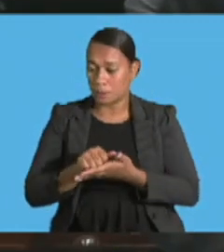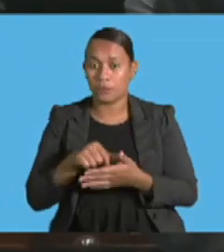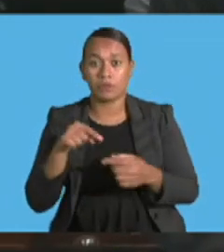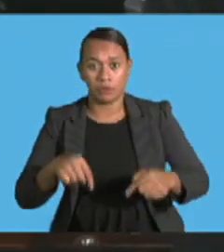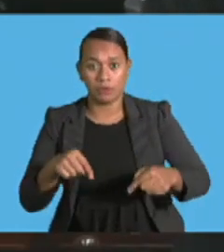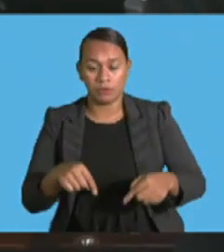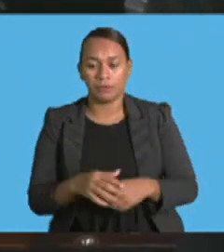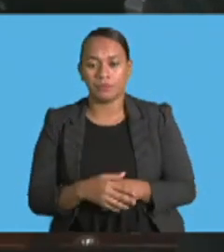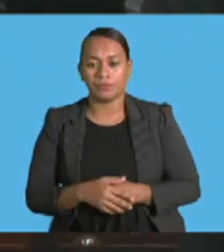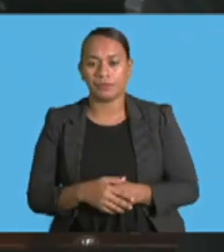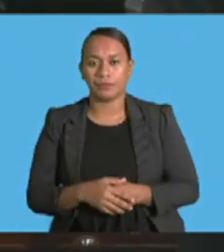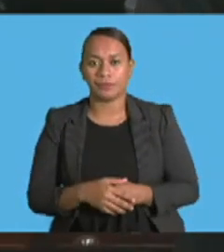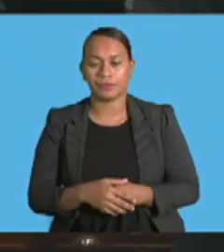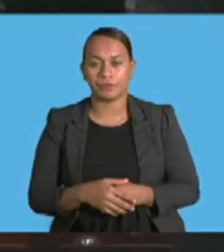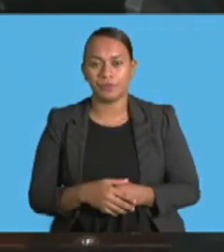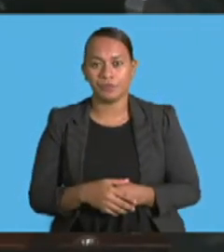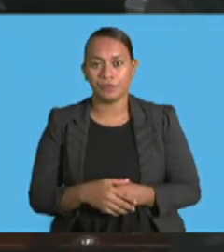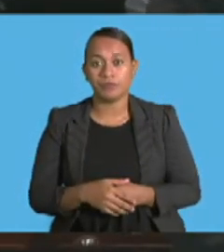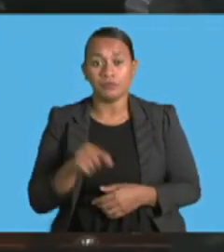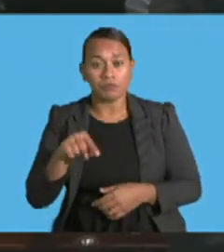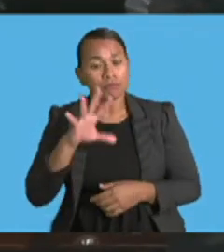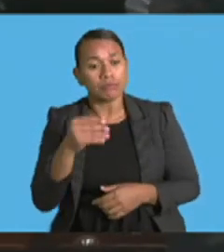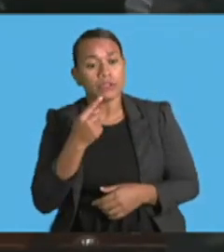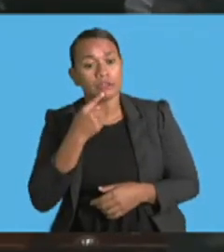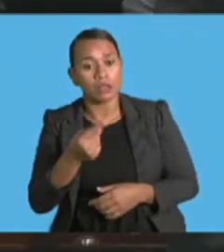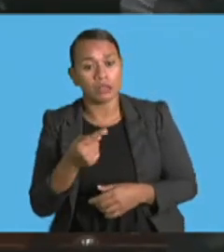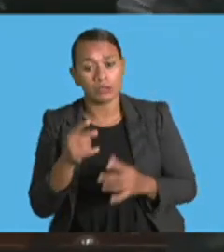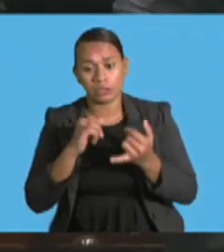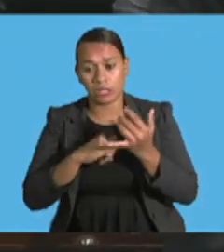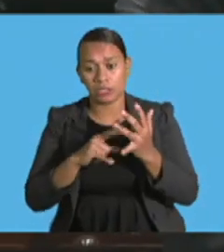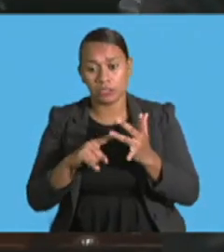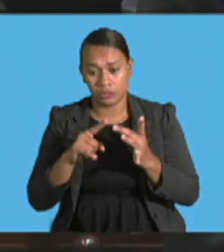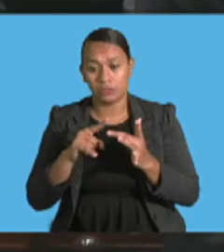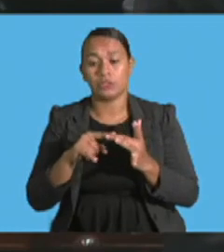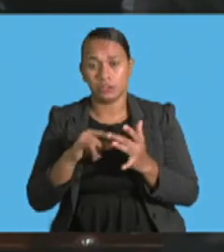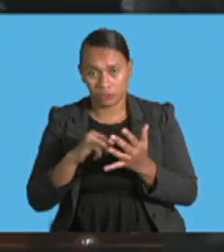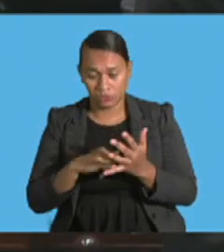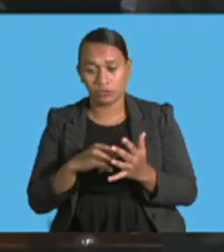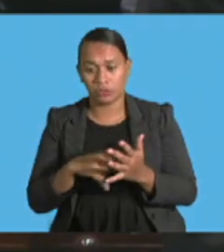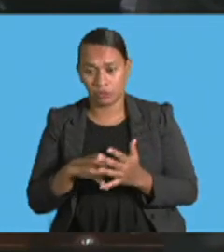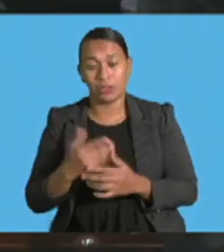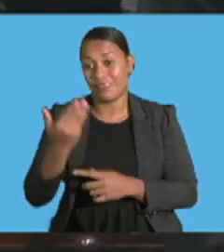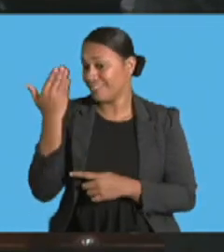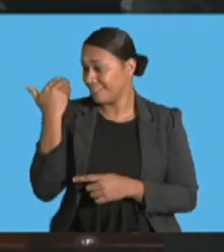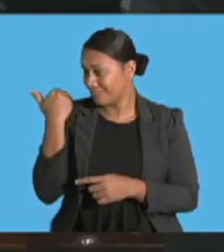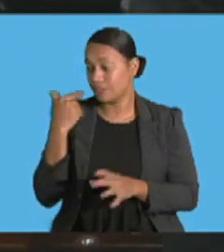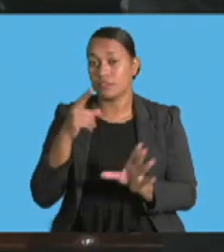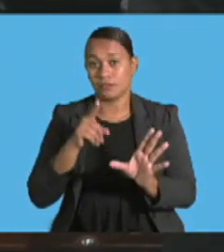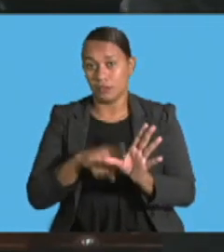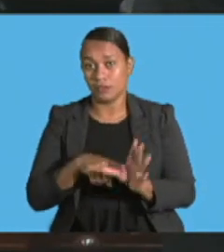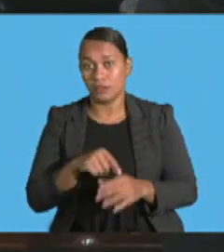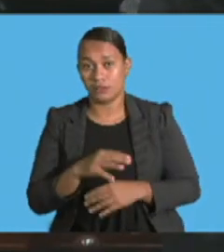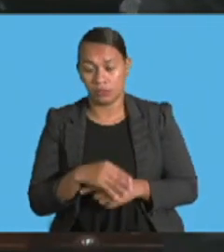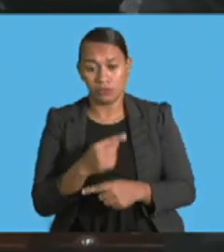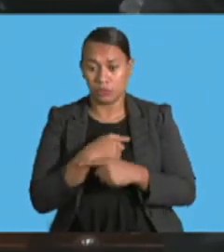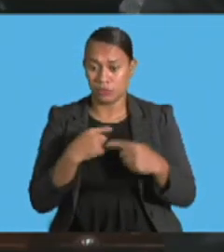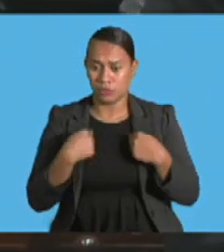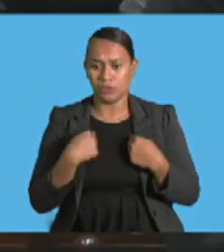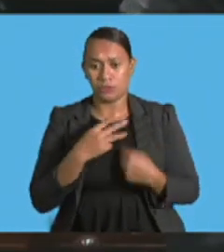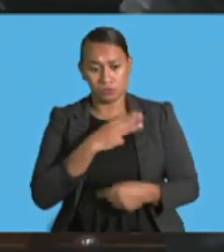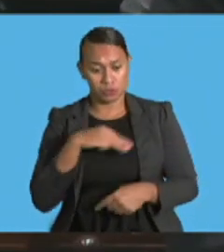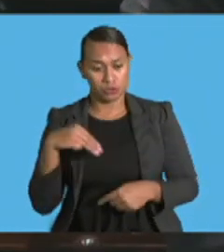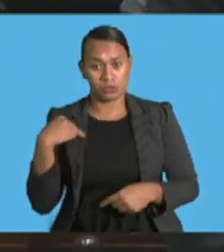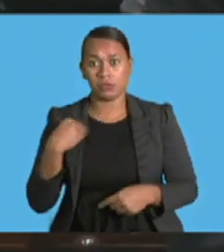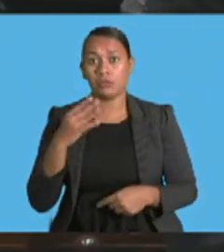Flora, commonly known as CITES. Mr. Speaker, say in the last fiscal year, our ministry has issued 161